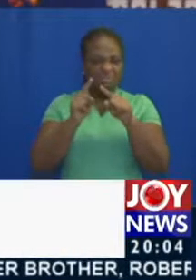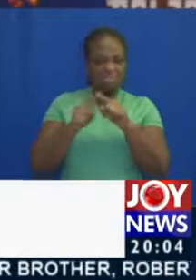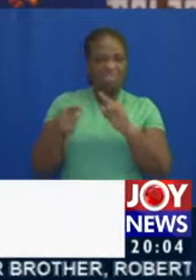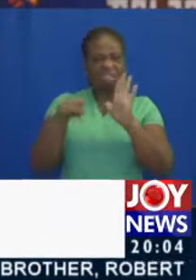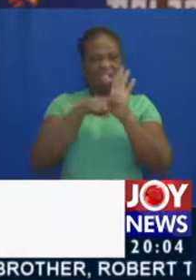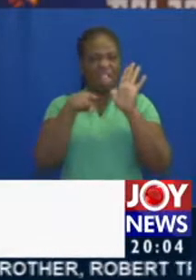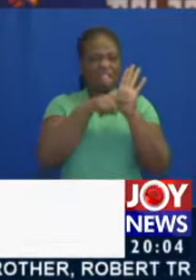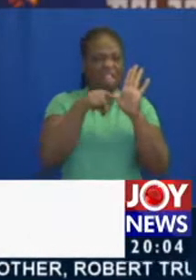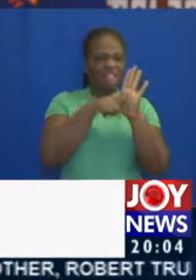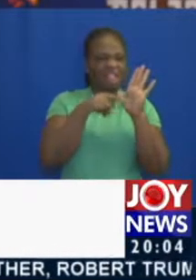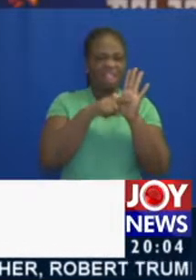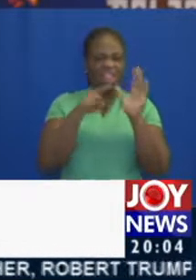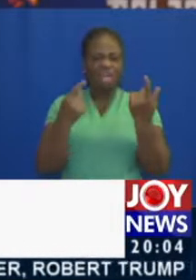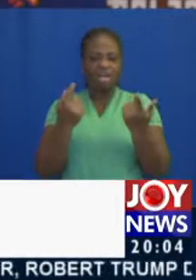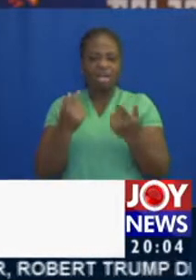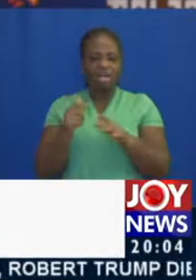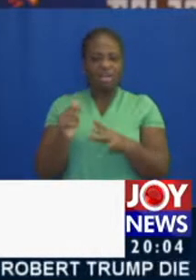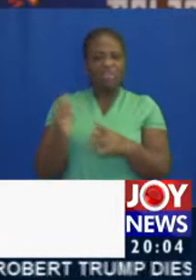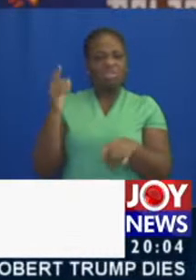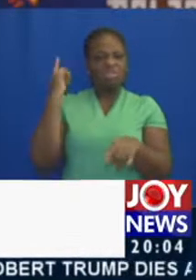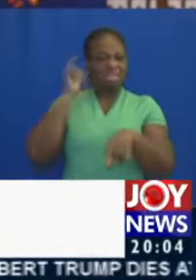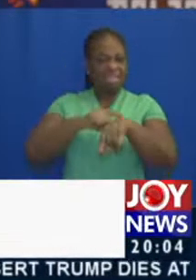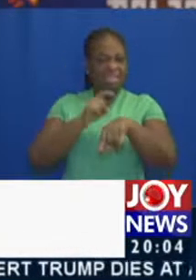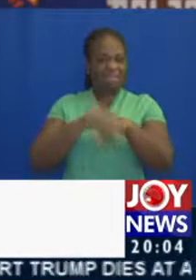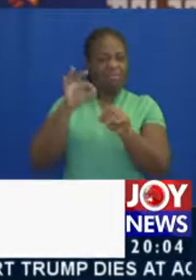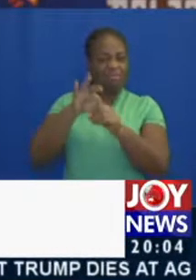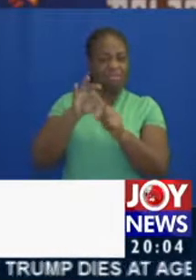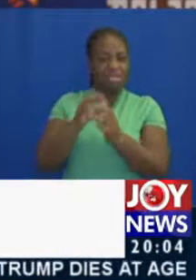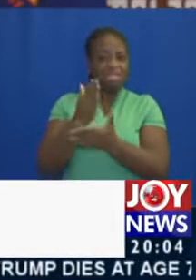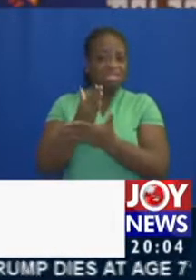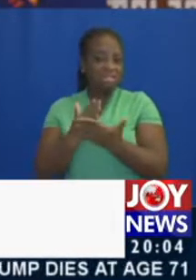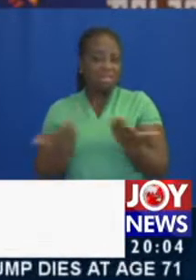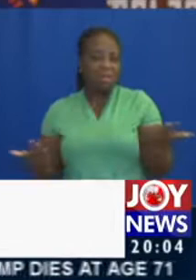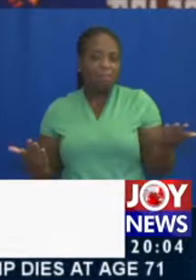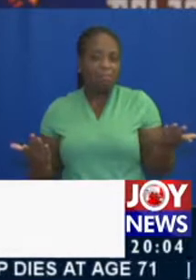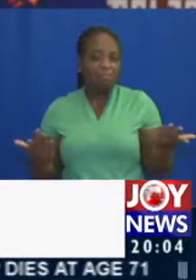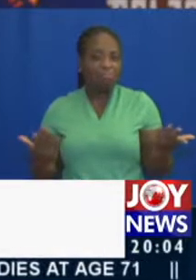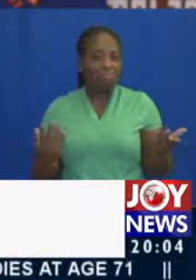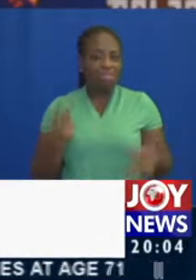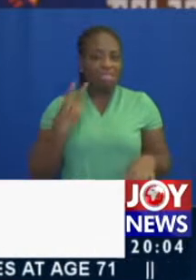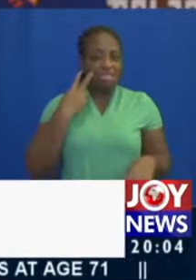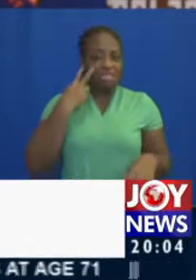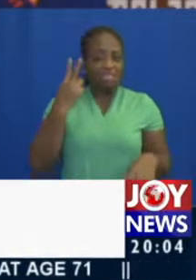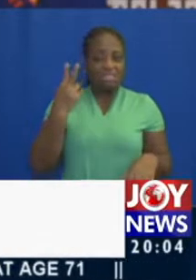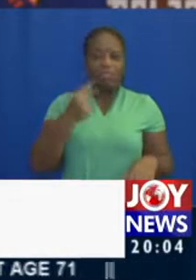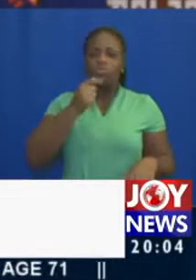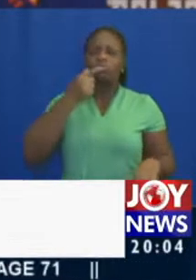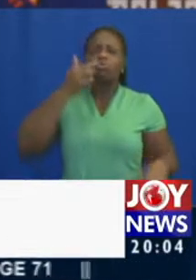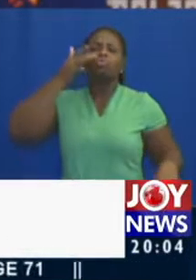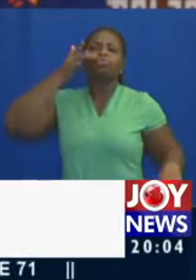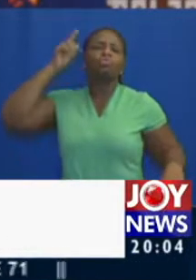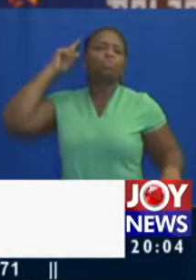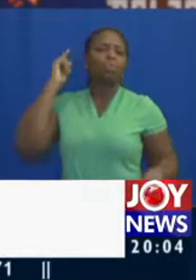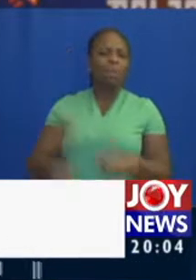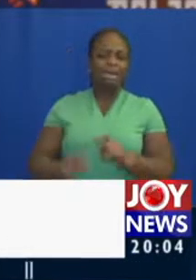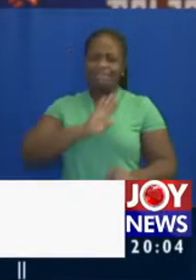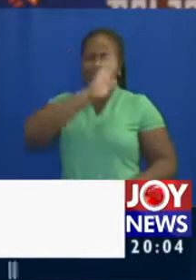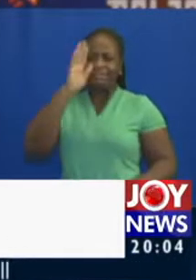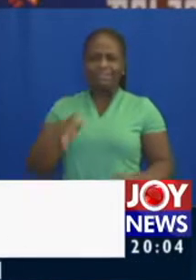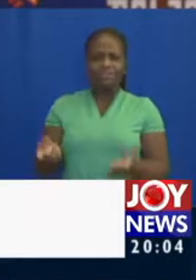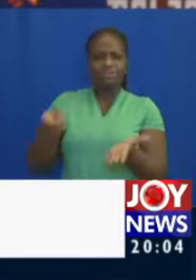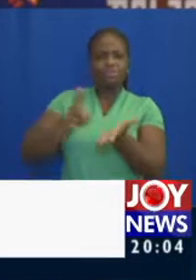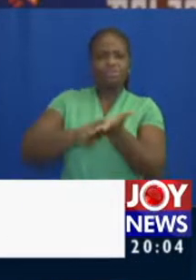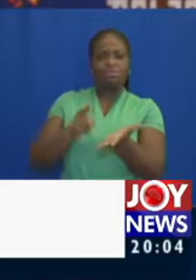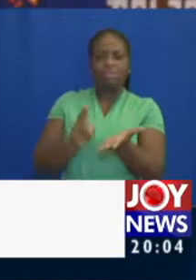negativity towards the exercise, with some who swore heaven and earth to resist the compilation